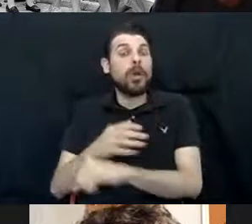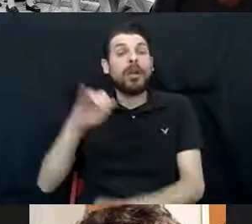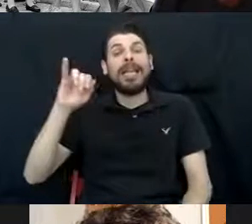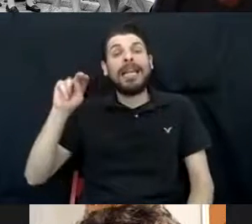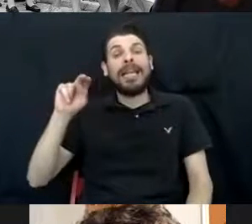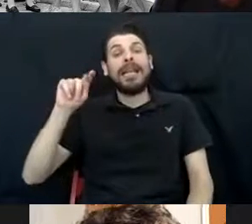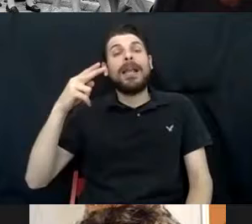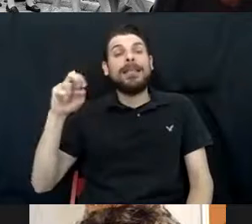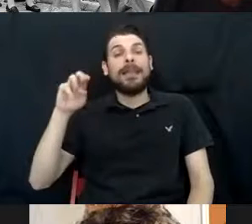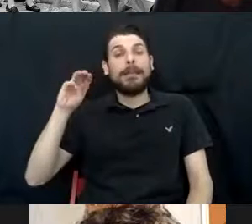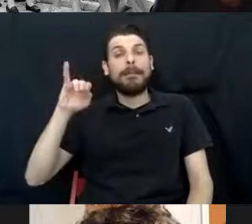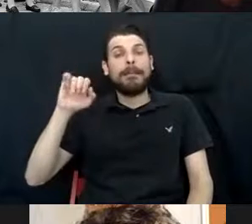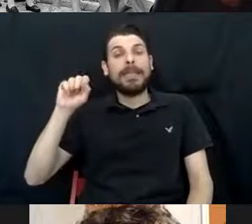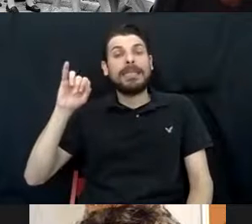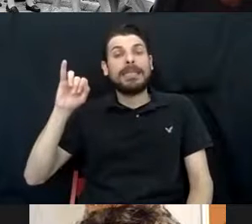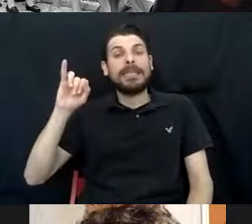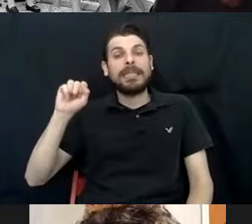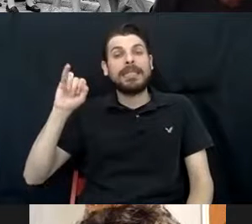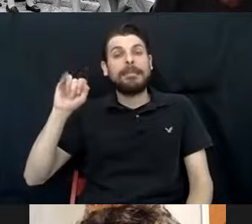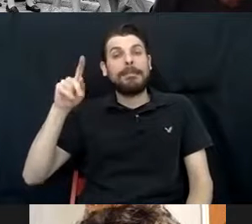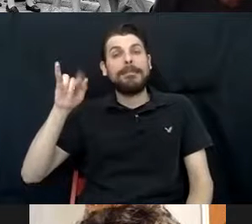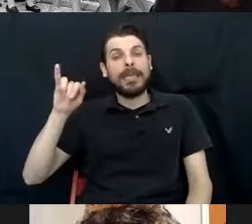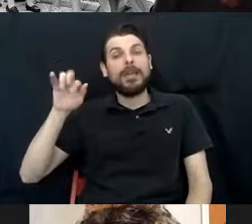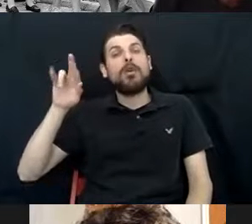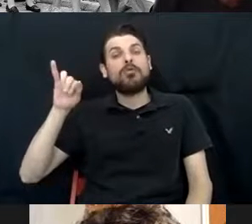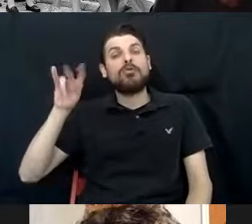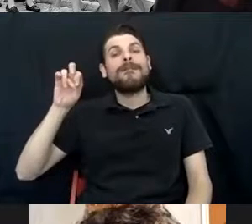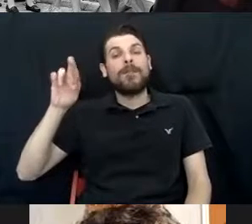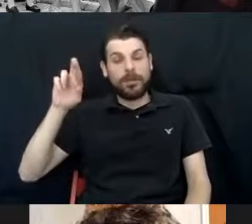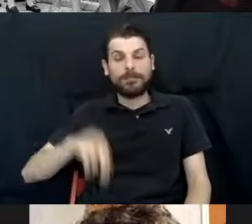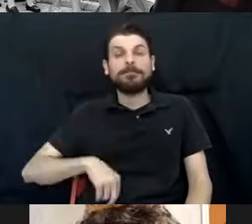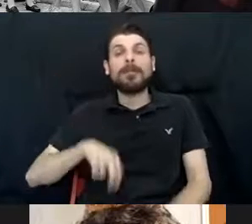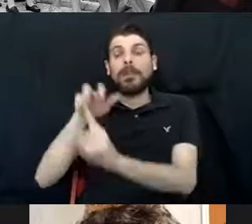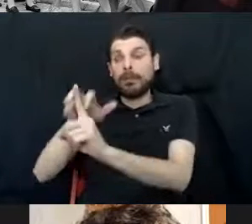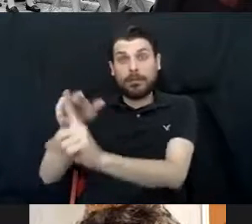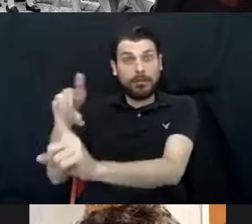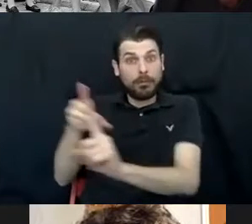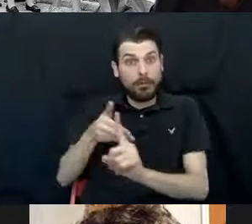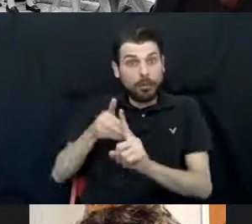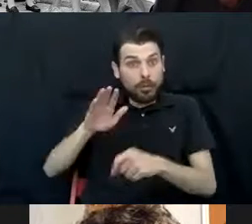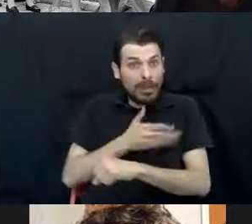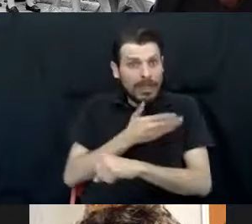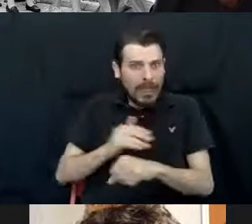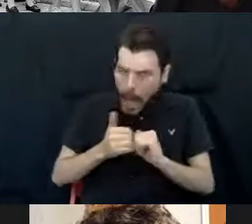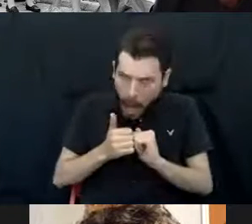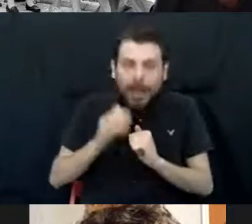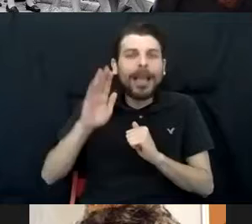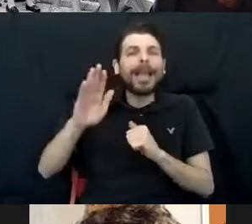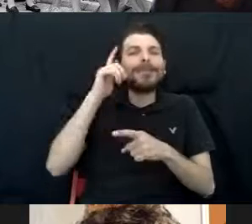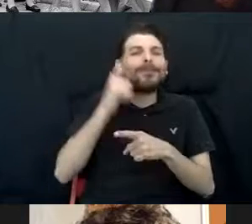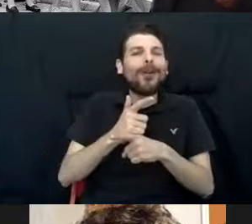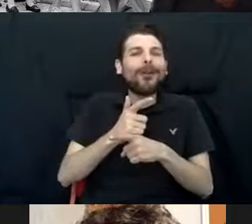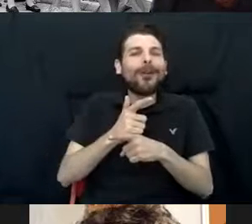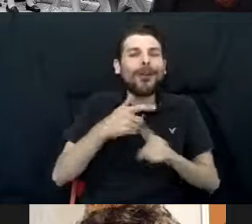River." He was recruited into the Freedom Singers by his brother from the University of